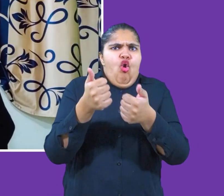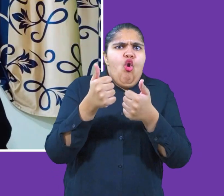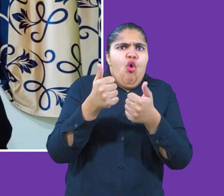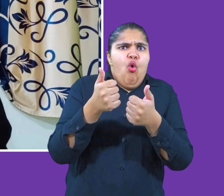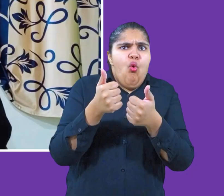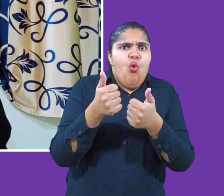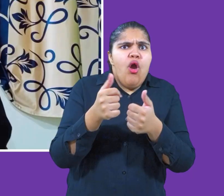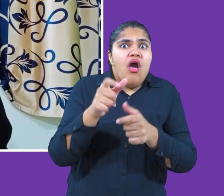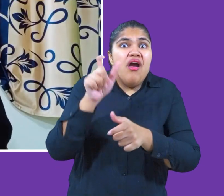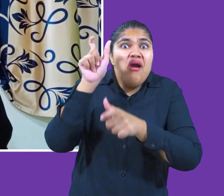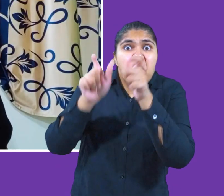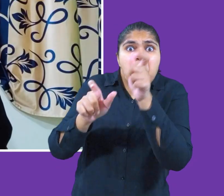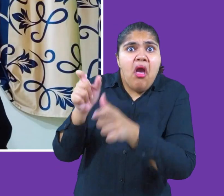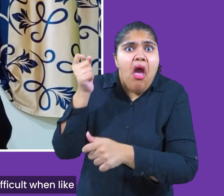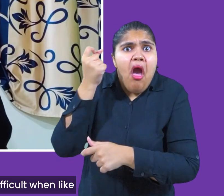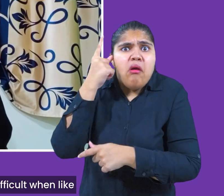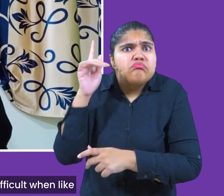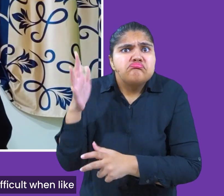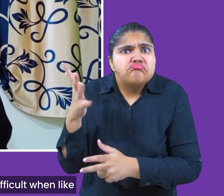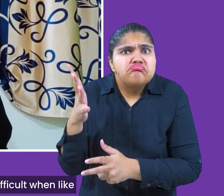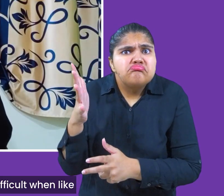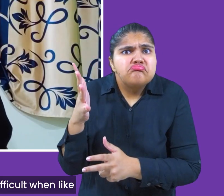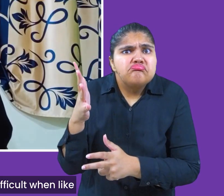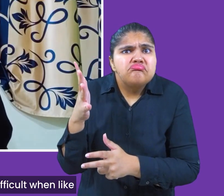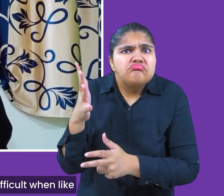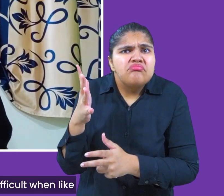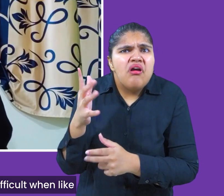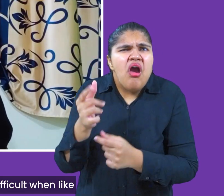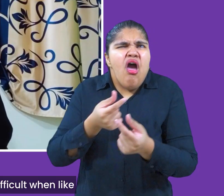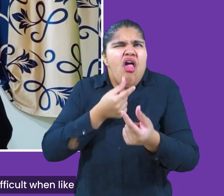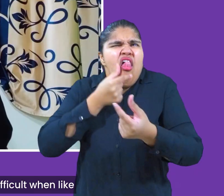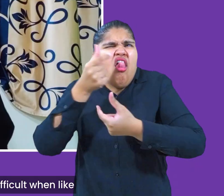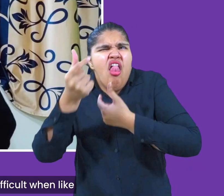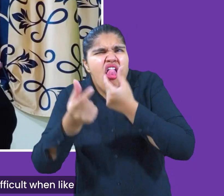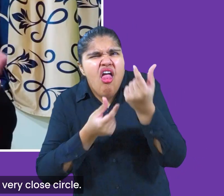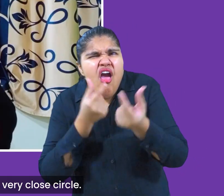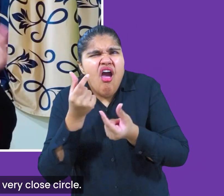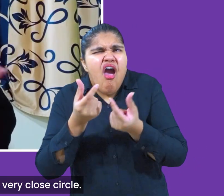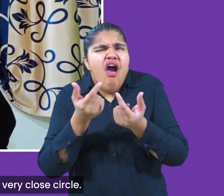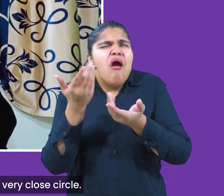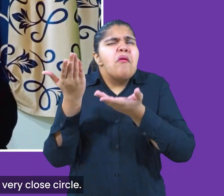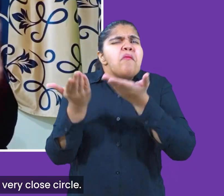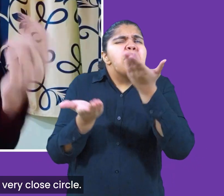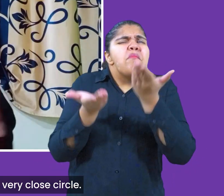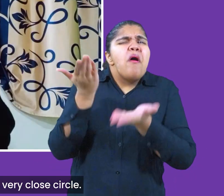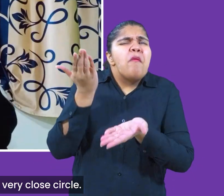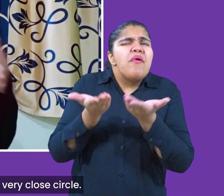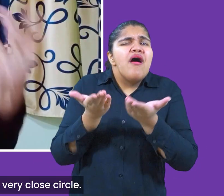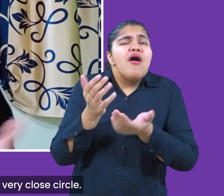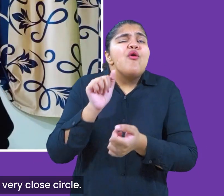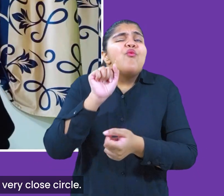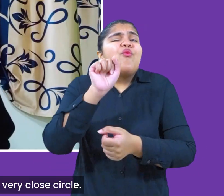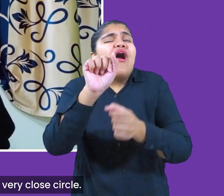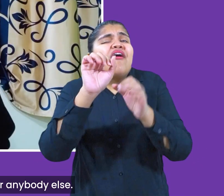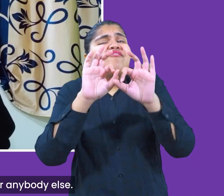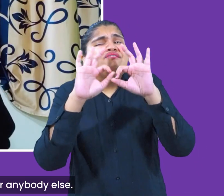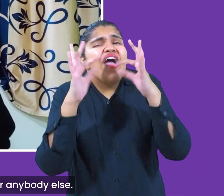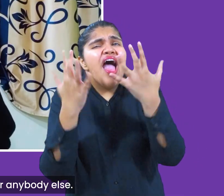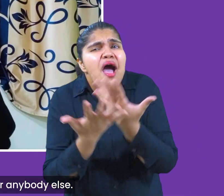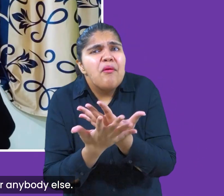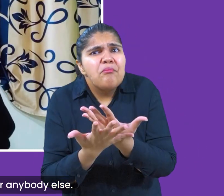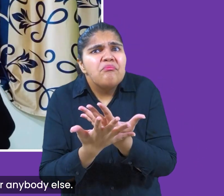go. That's it. Like, in some cases, it's very difficult when, like those comments come from a very close circle,